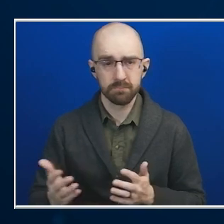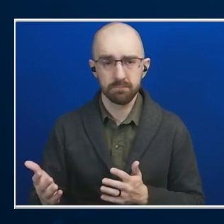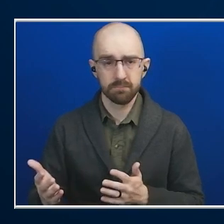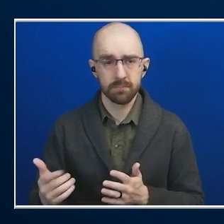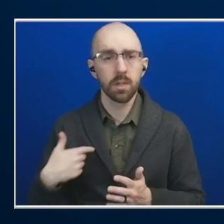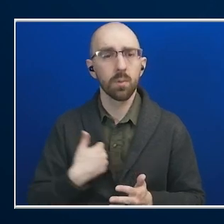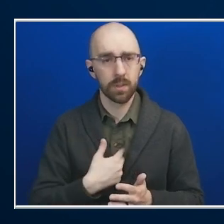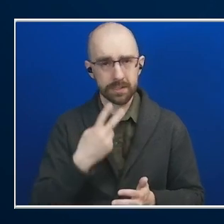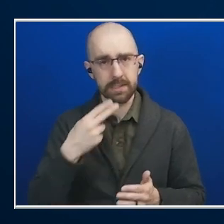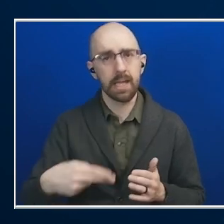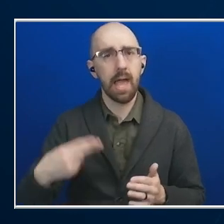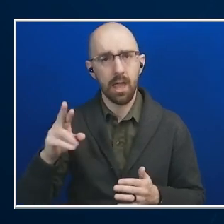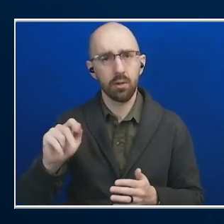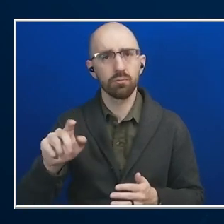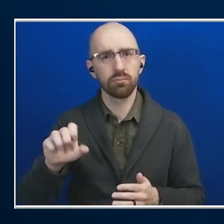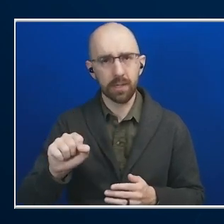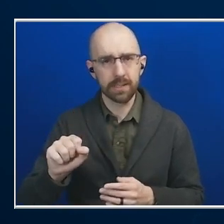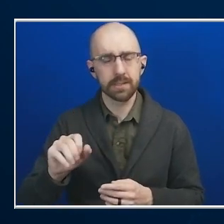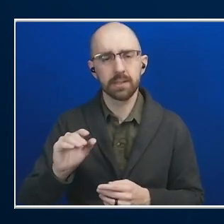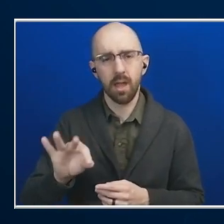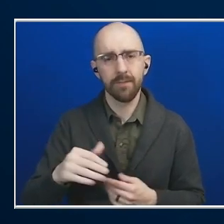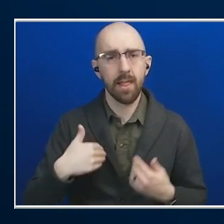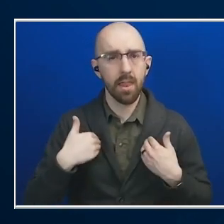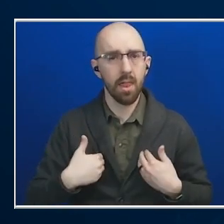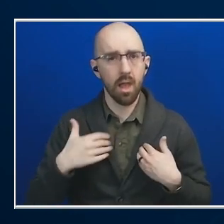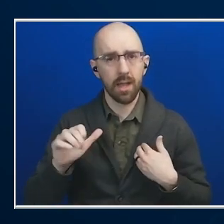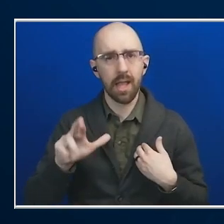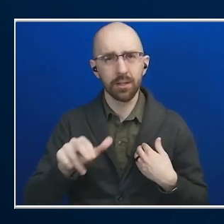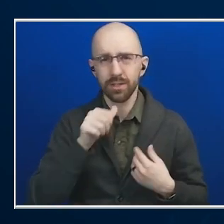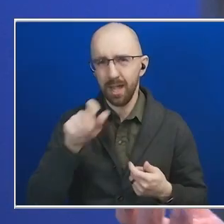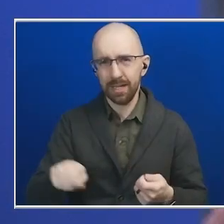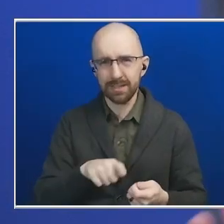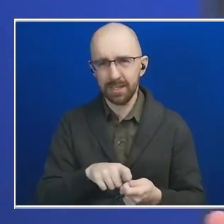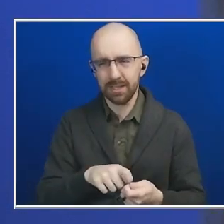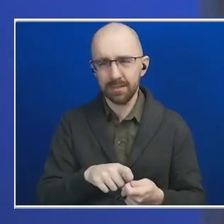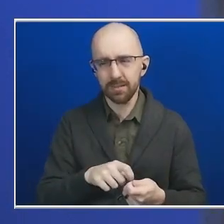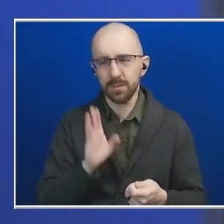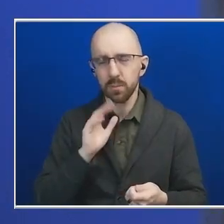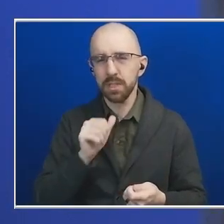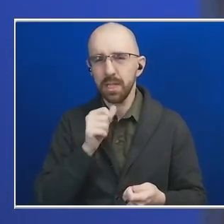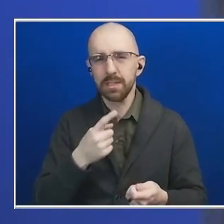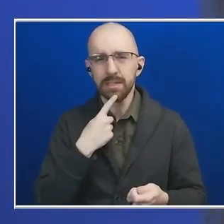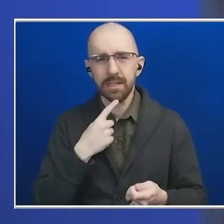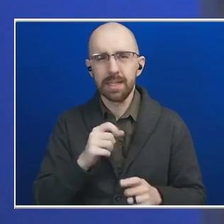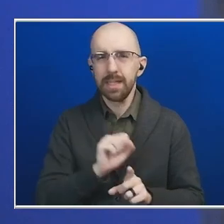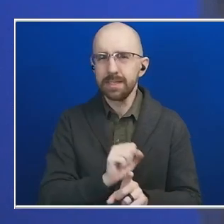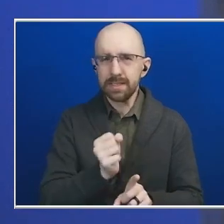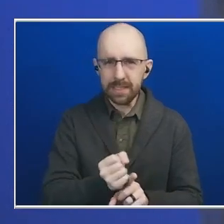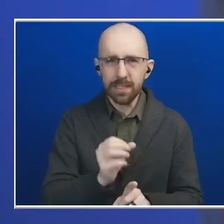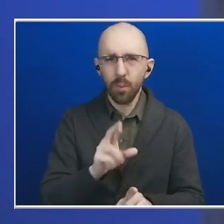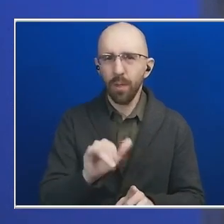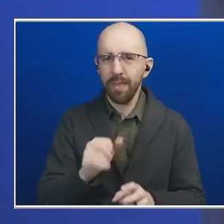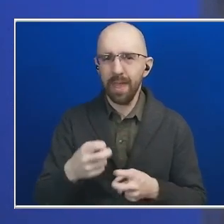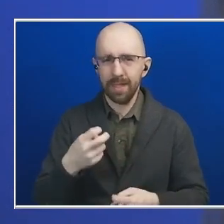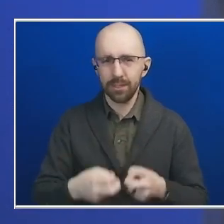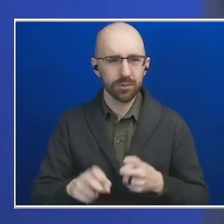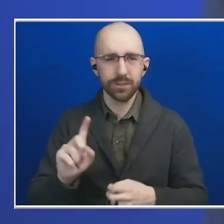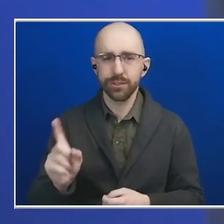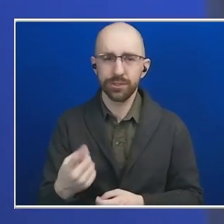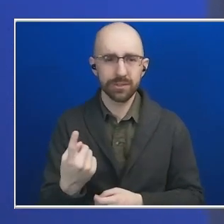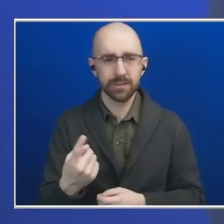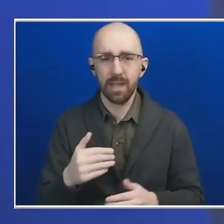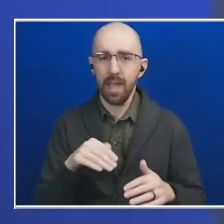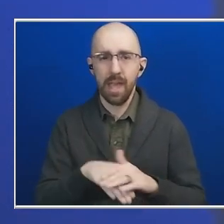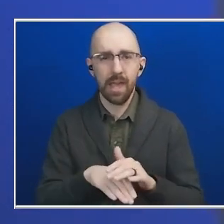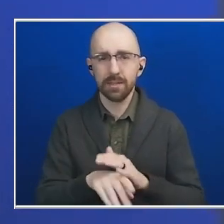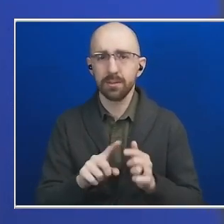rates of lung cancer. Not necessarily, I wouldn't necessarily say it's an incidence or issue of that sense. It's just access to care. So